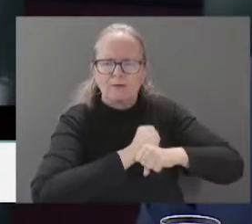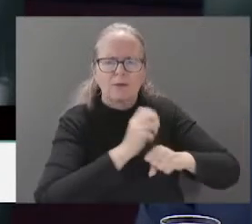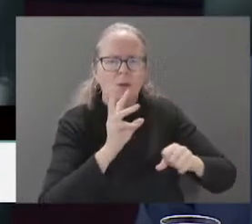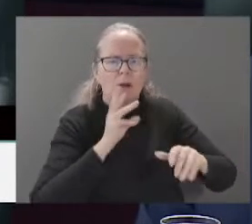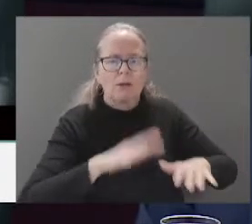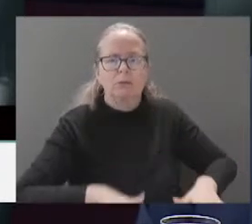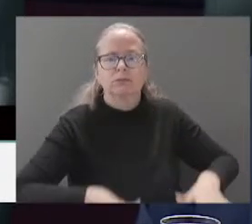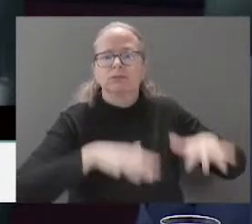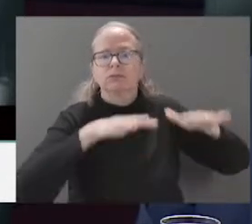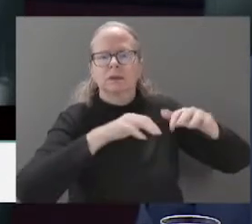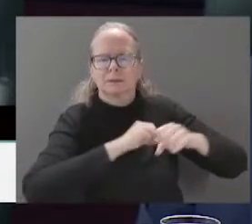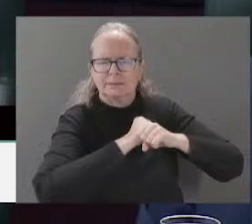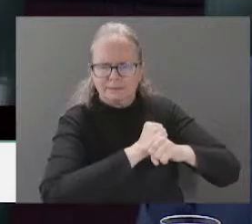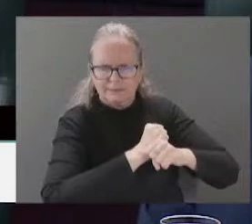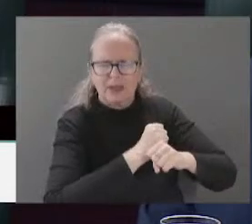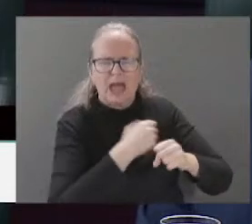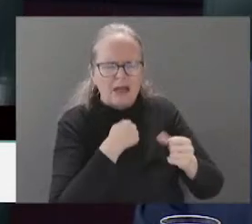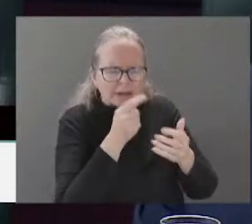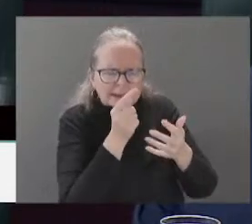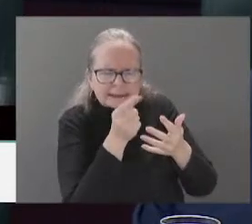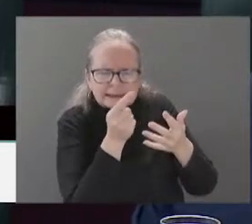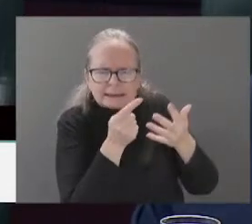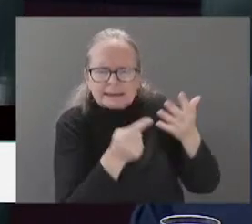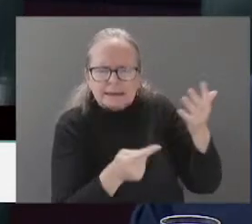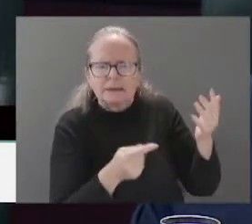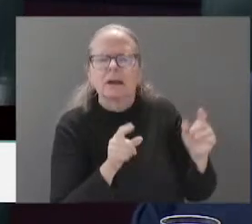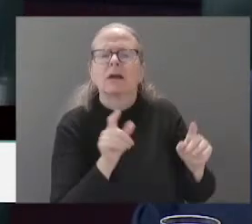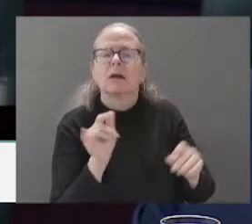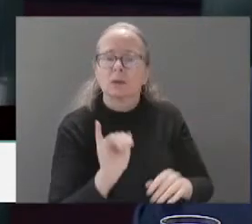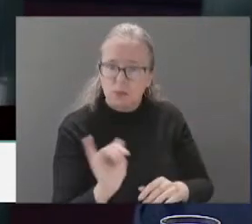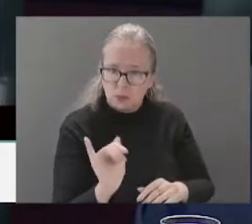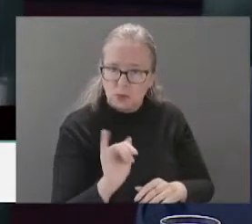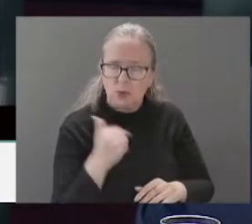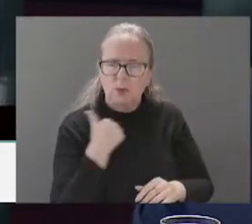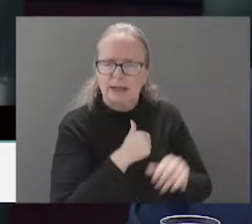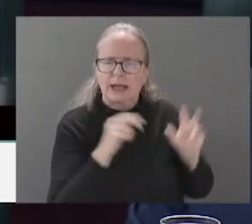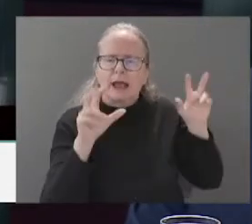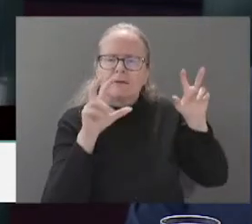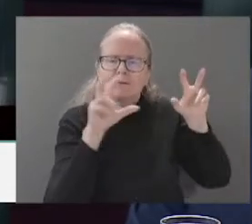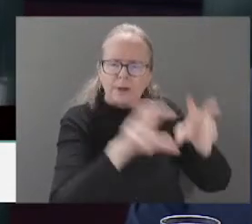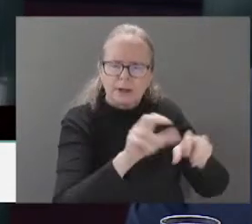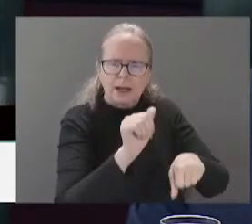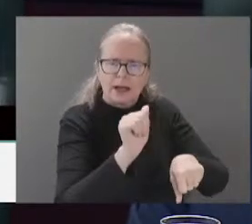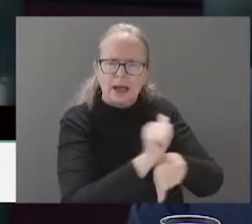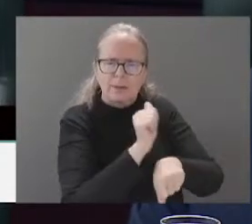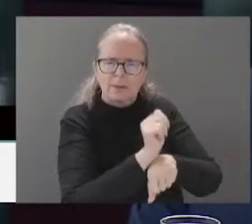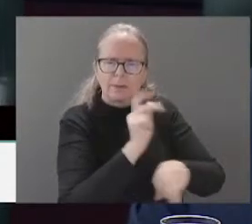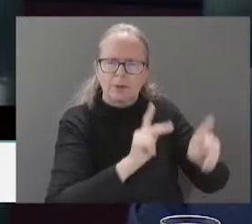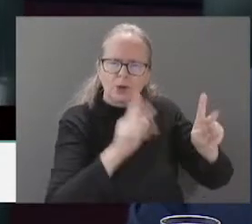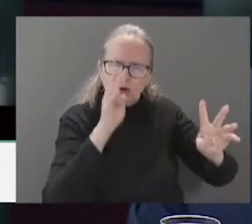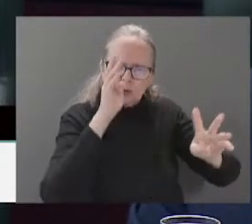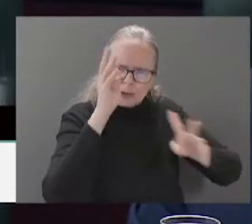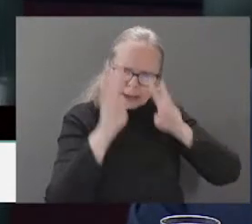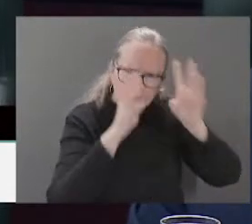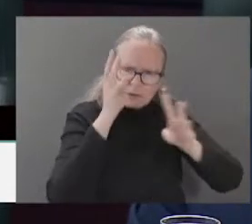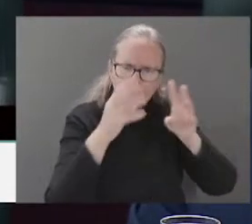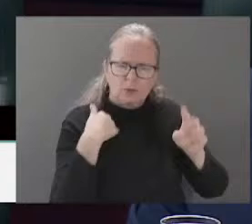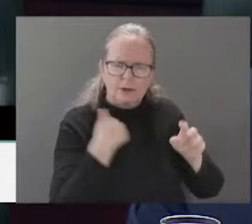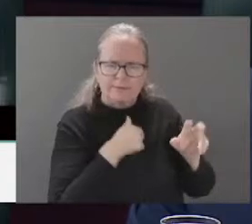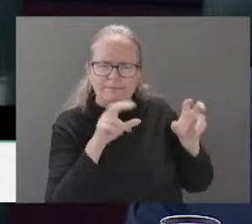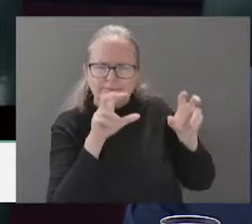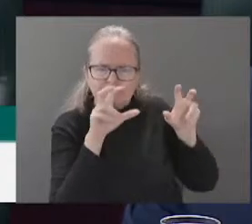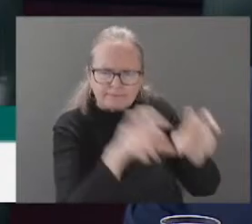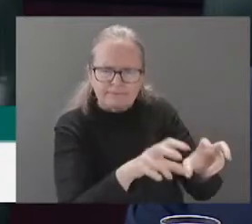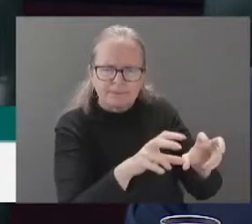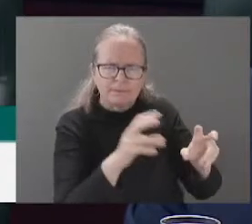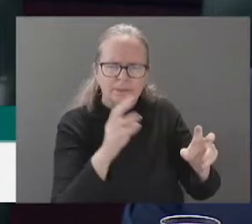Mr Speaker we're also investing in Alberta Innovation we're continuing to fund critical research to help our province recyc more water and use water more